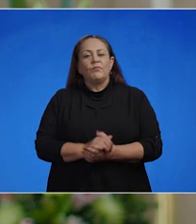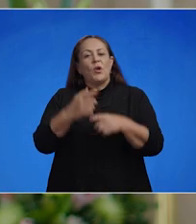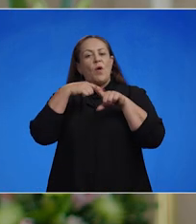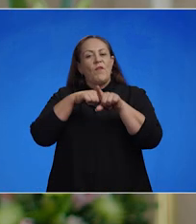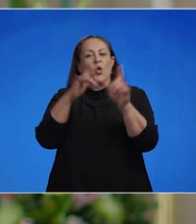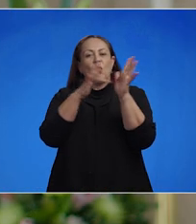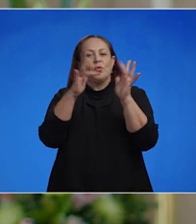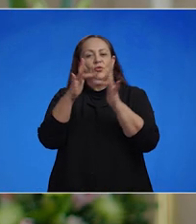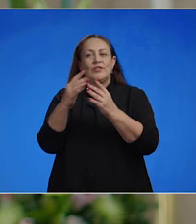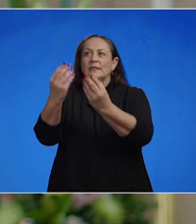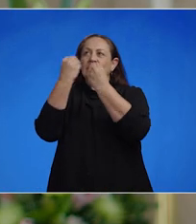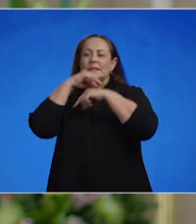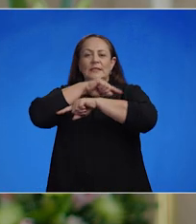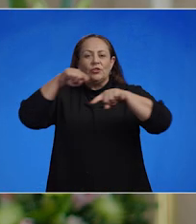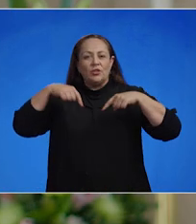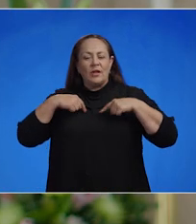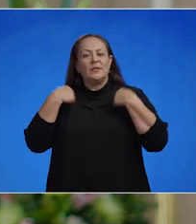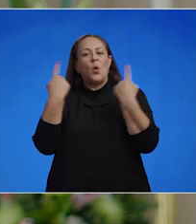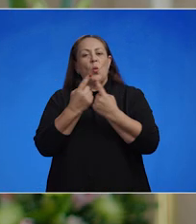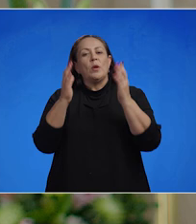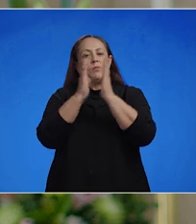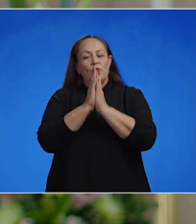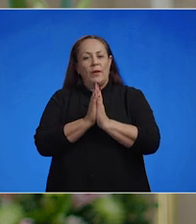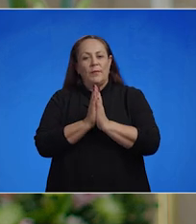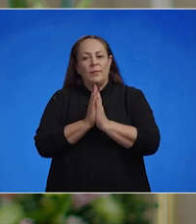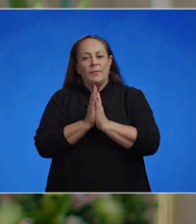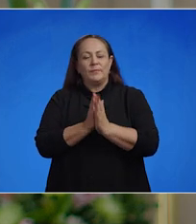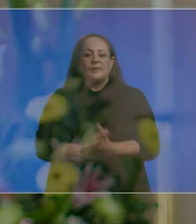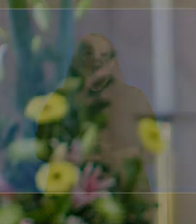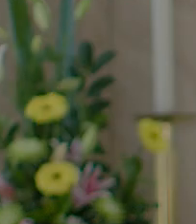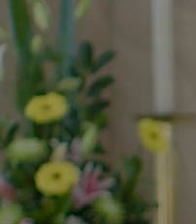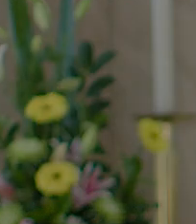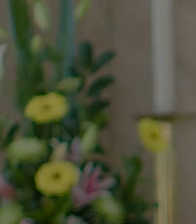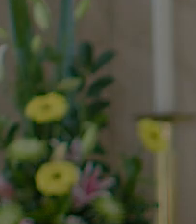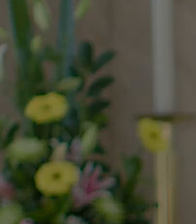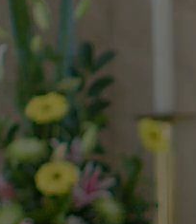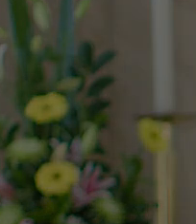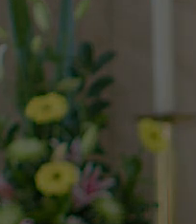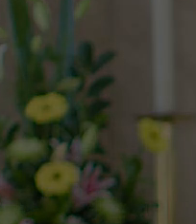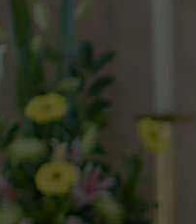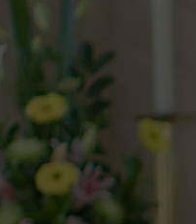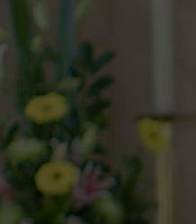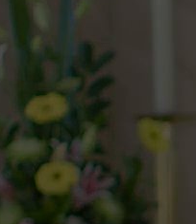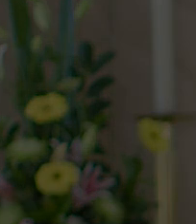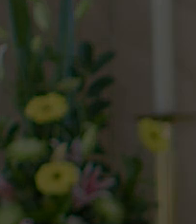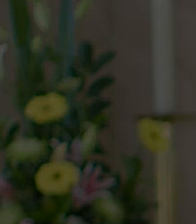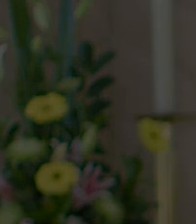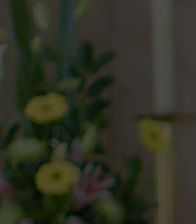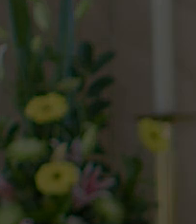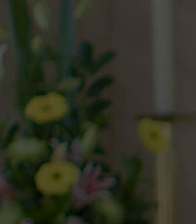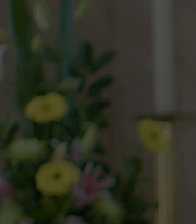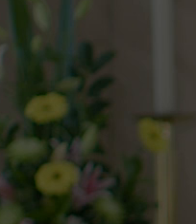At the Saviour's command, informed by divine teaching, we dare to say, Our Father, who art in